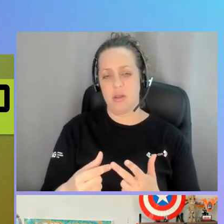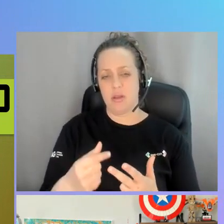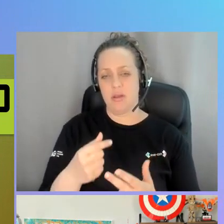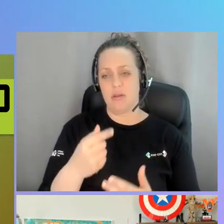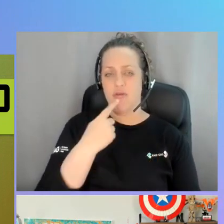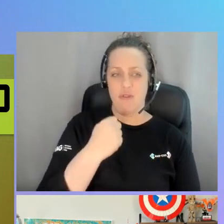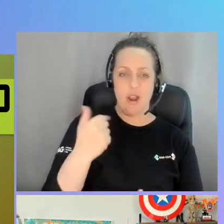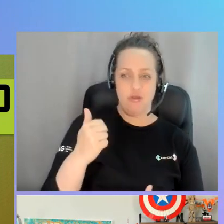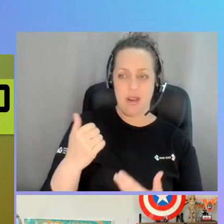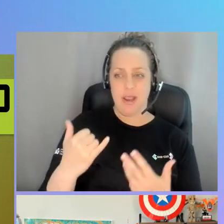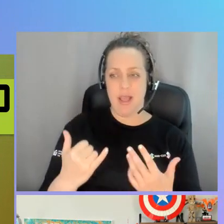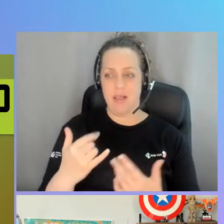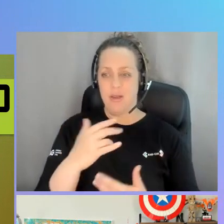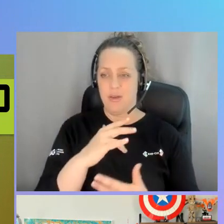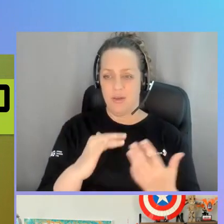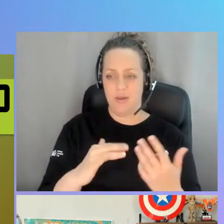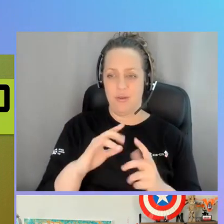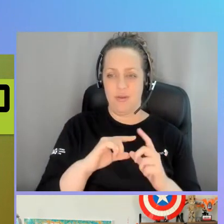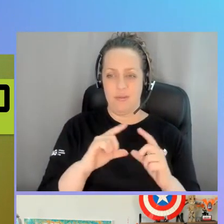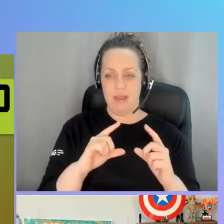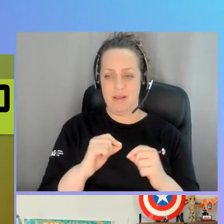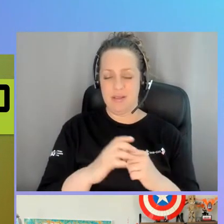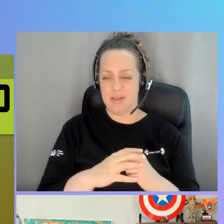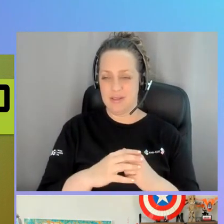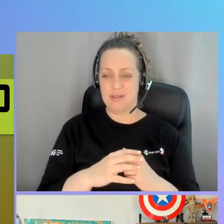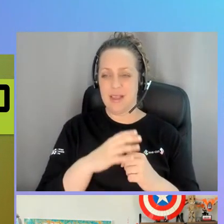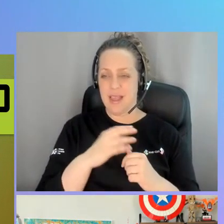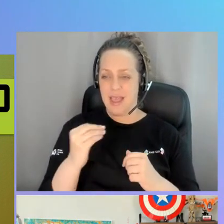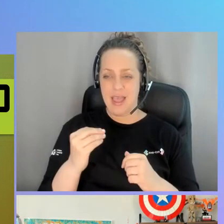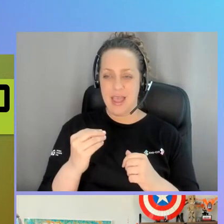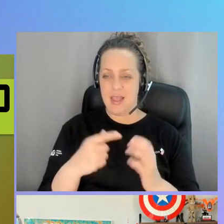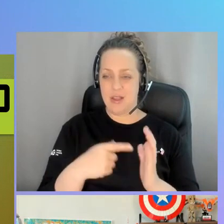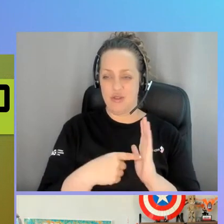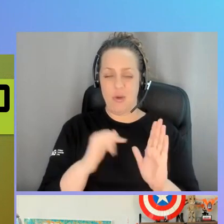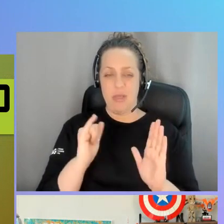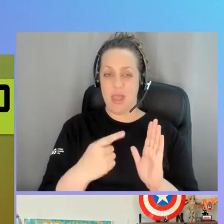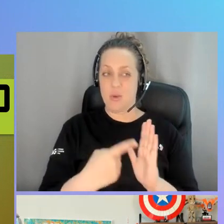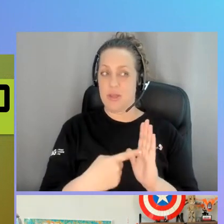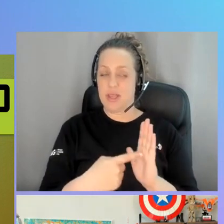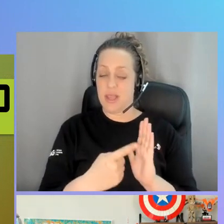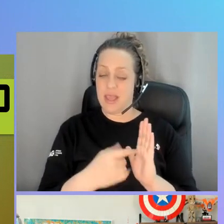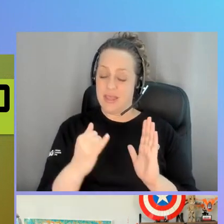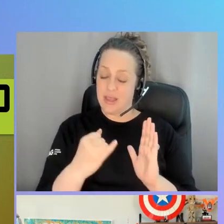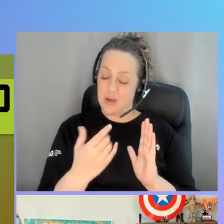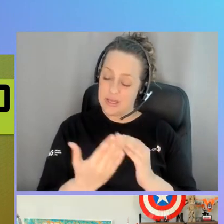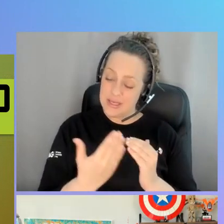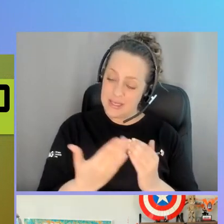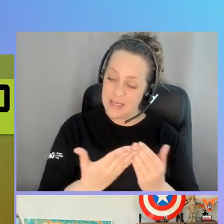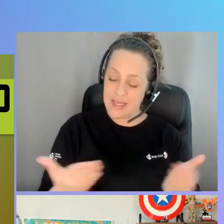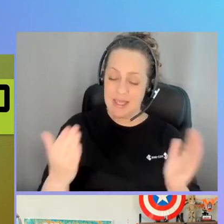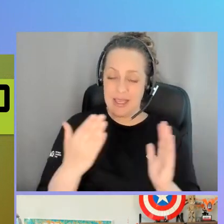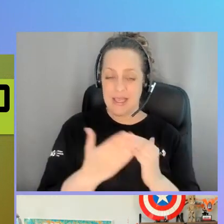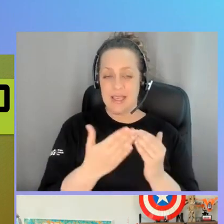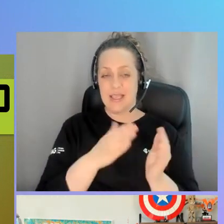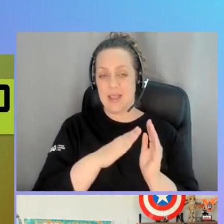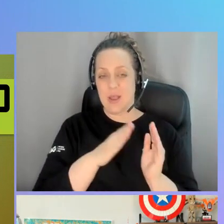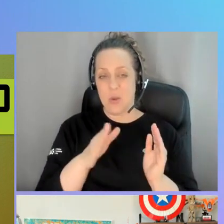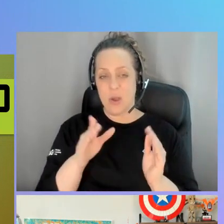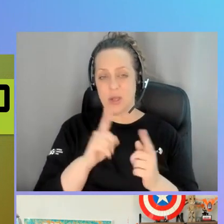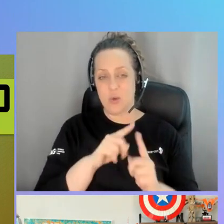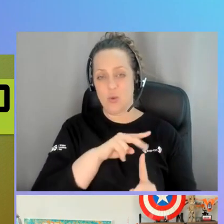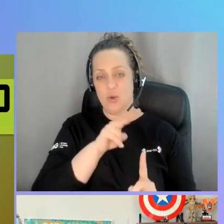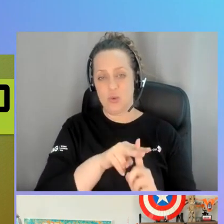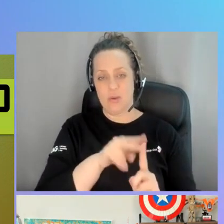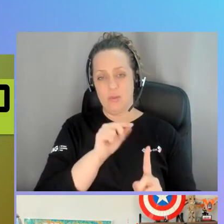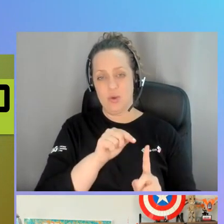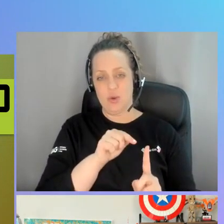green, and yellow boxes, and showing that as a way to say, hey, look, there is easy things, there is easy ways to contribute